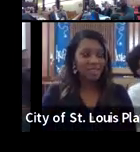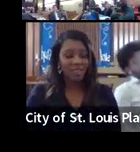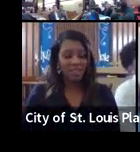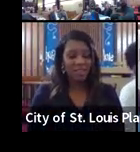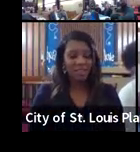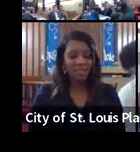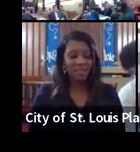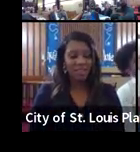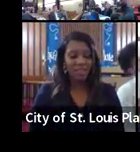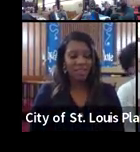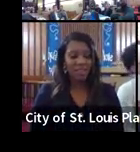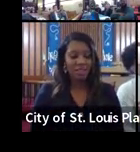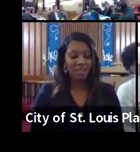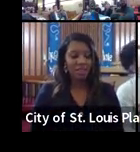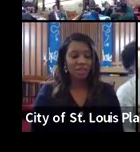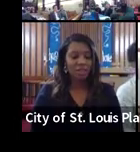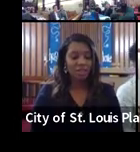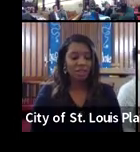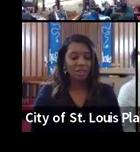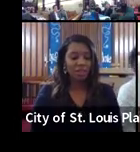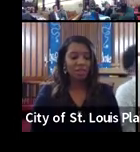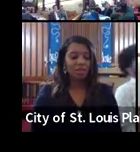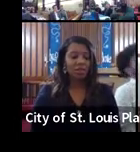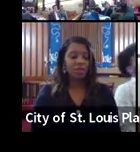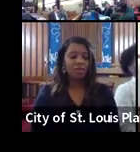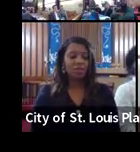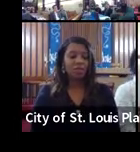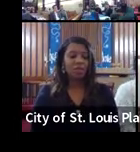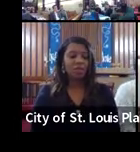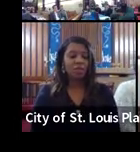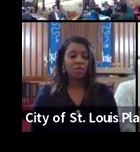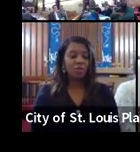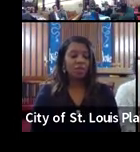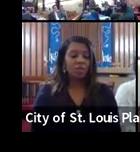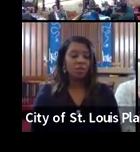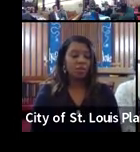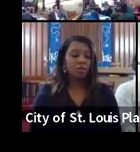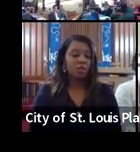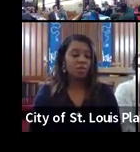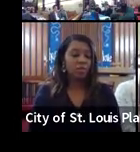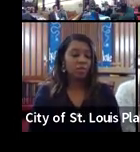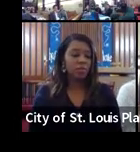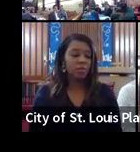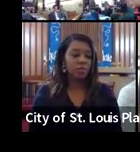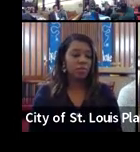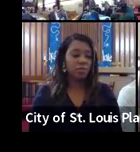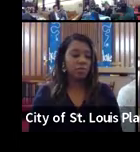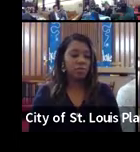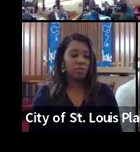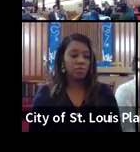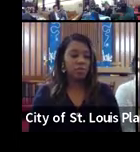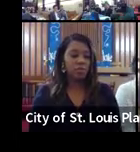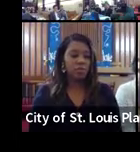Thank you very much about the question about implementation and funding. So we break down the